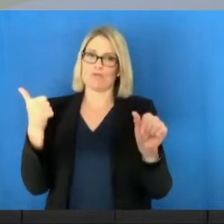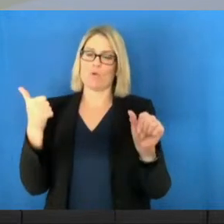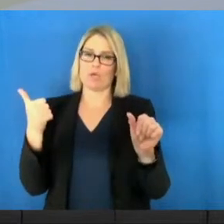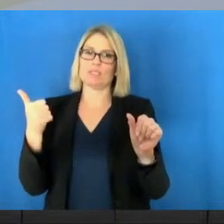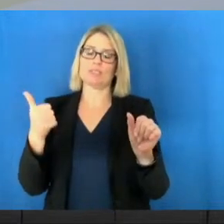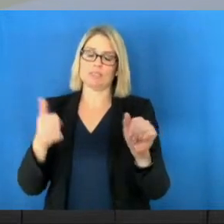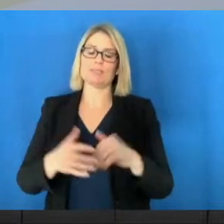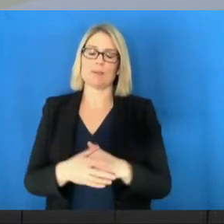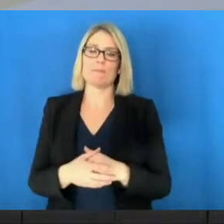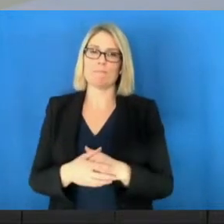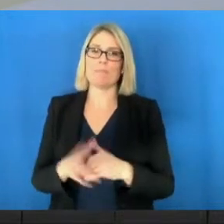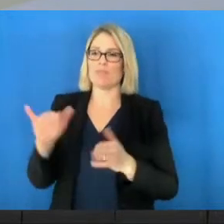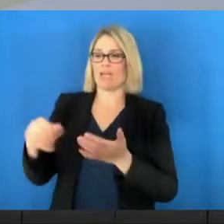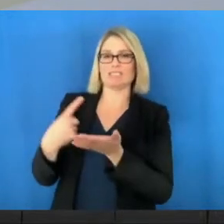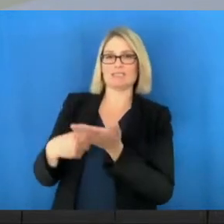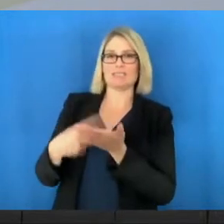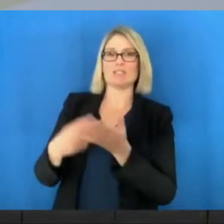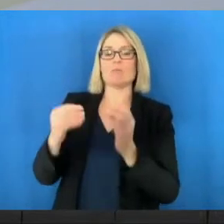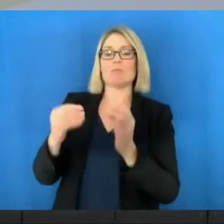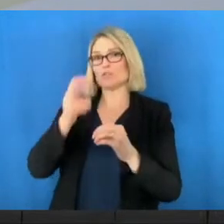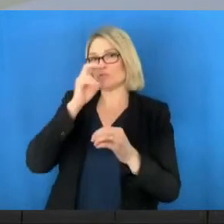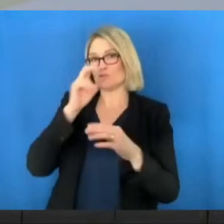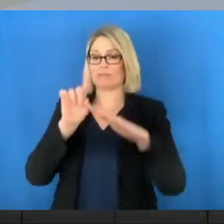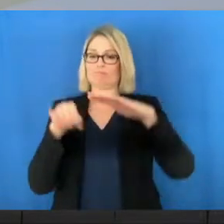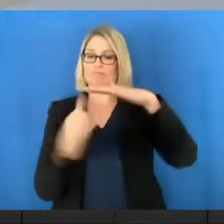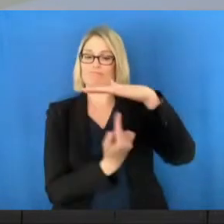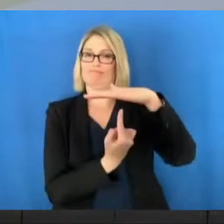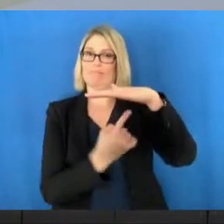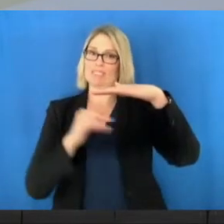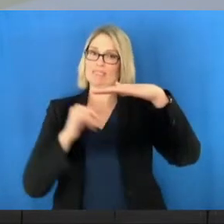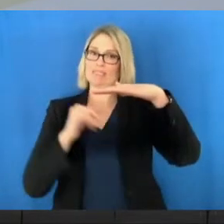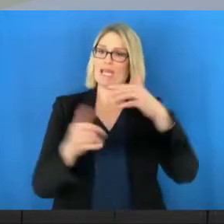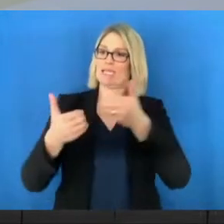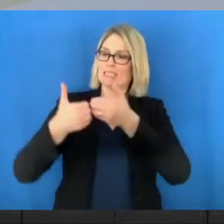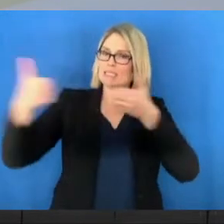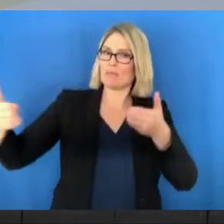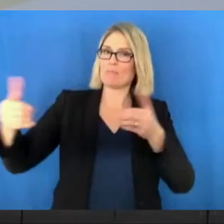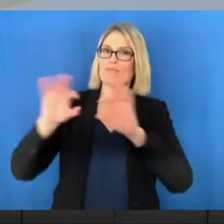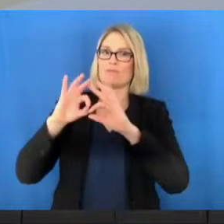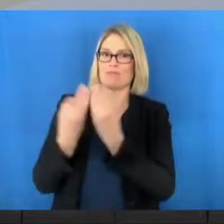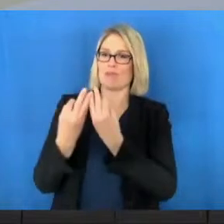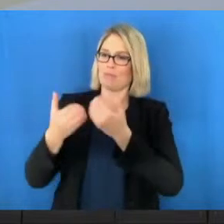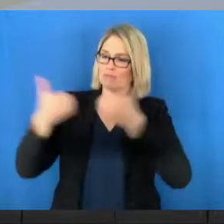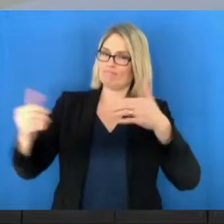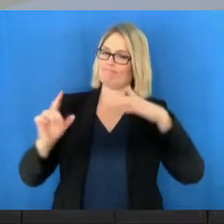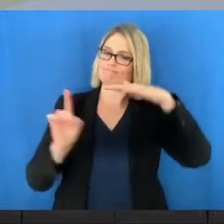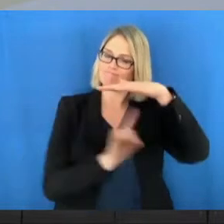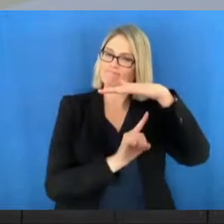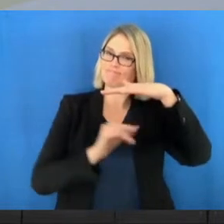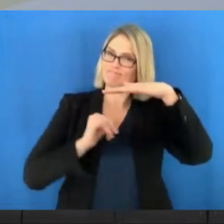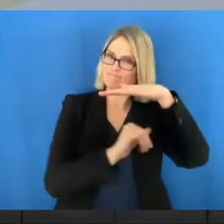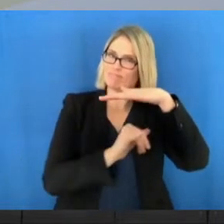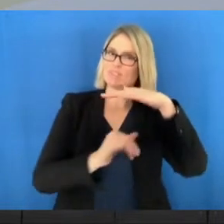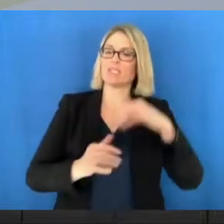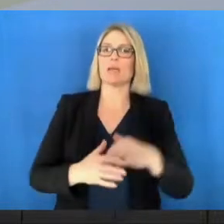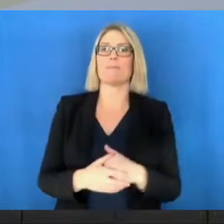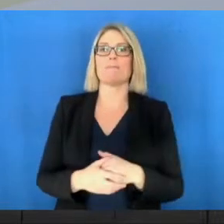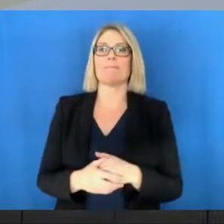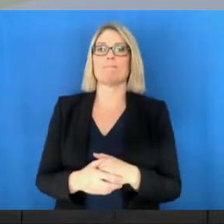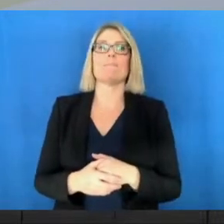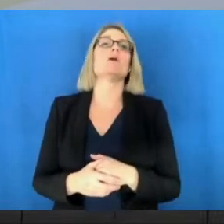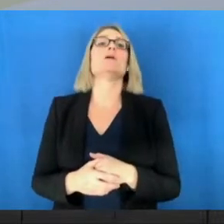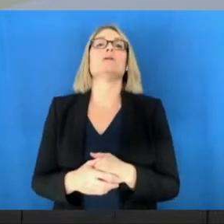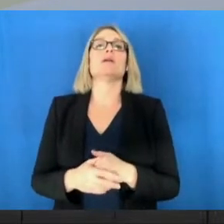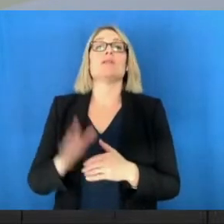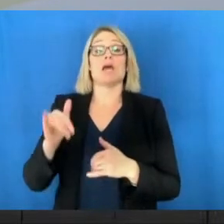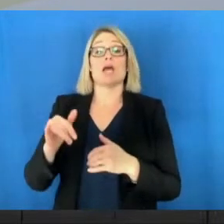that discussion around more strict isolation. And the other was a question around the person who has